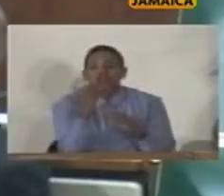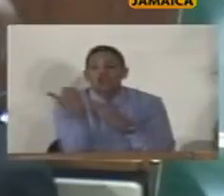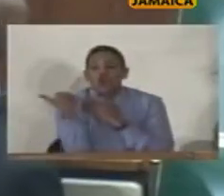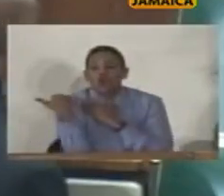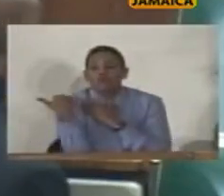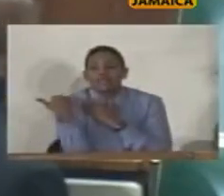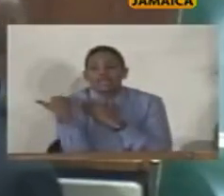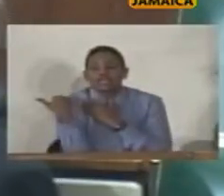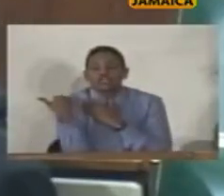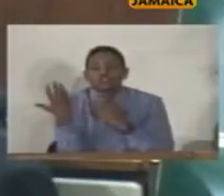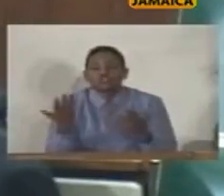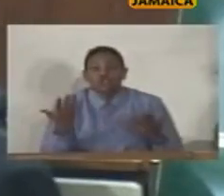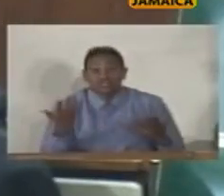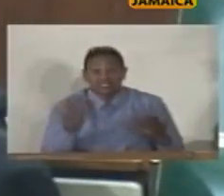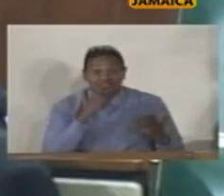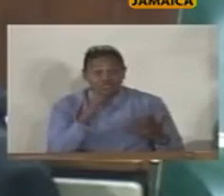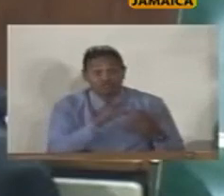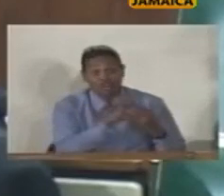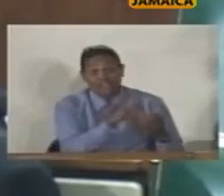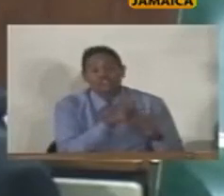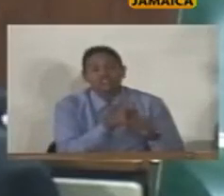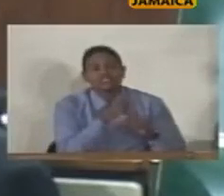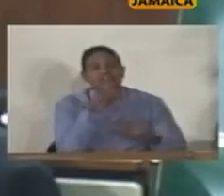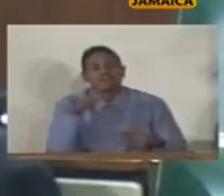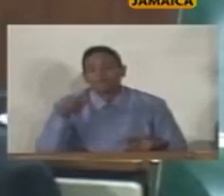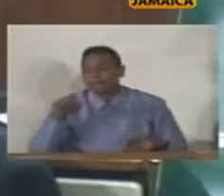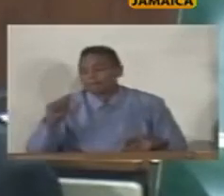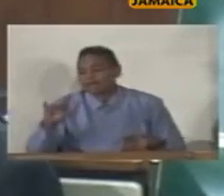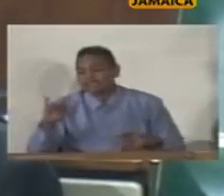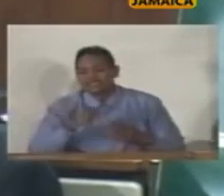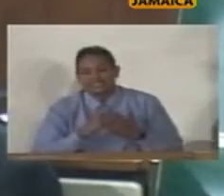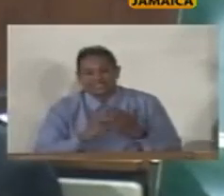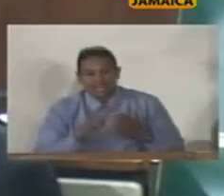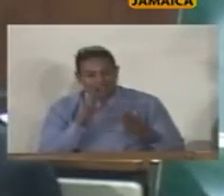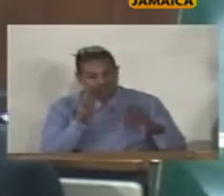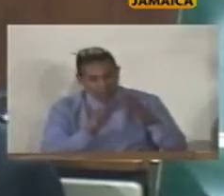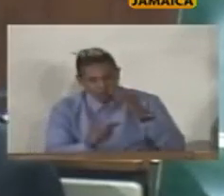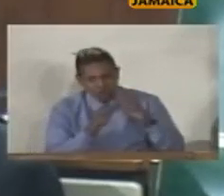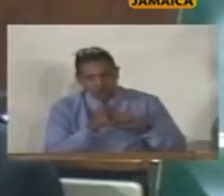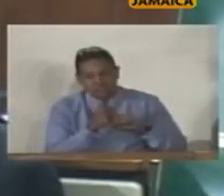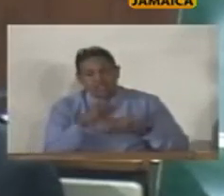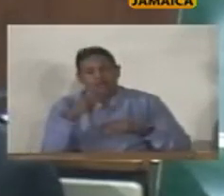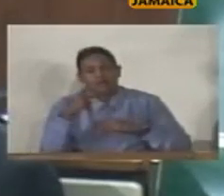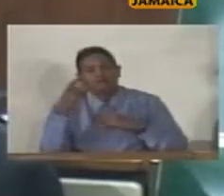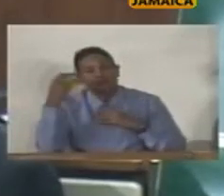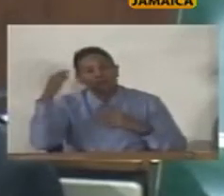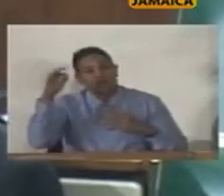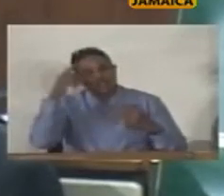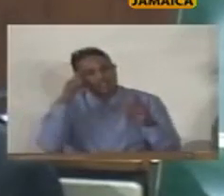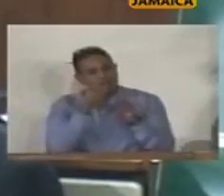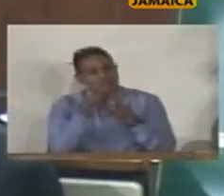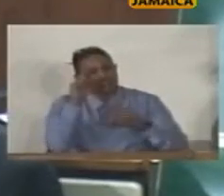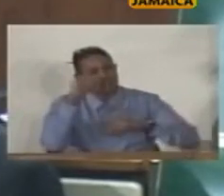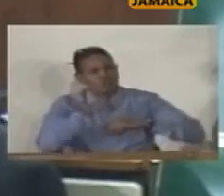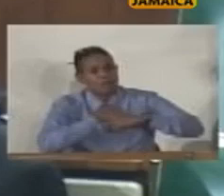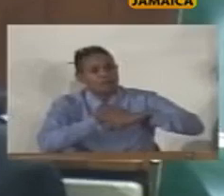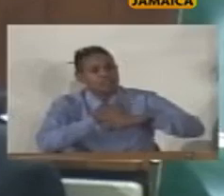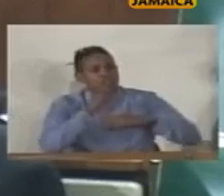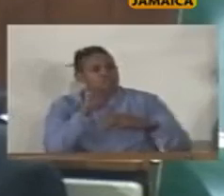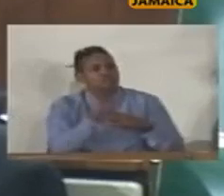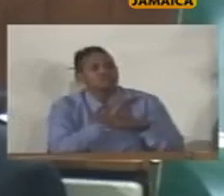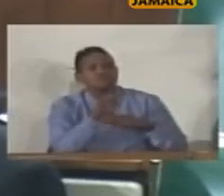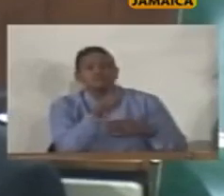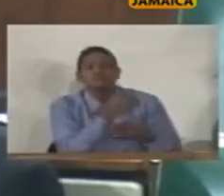obligations in relation to patents and designs pursuant to the Paris Convention for the Protection of Industrial